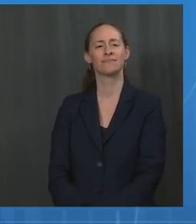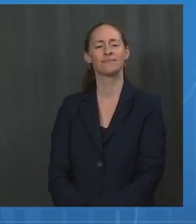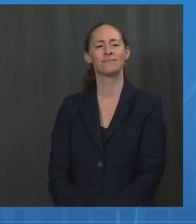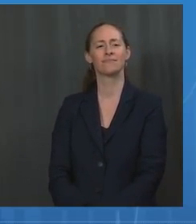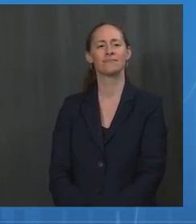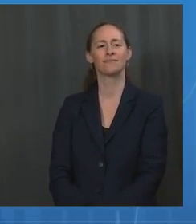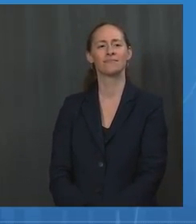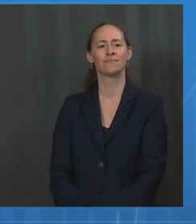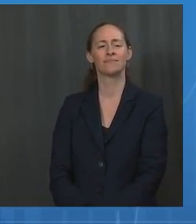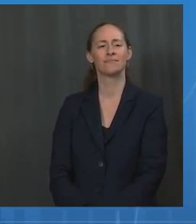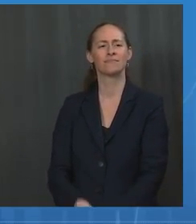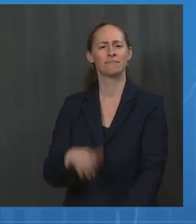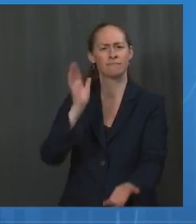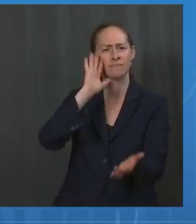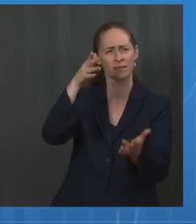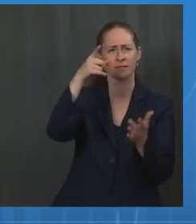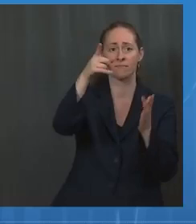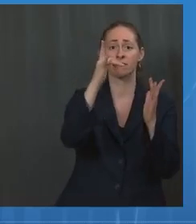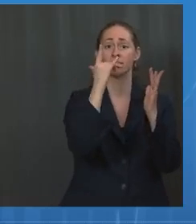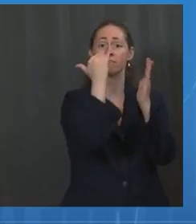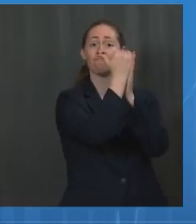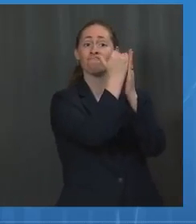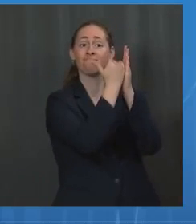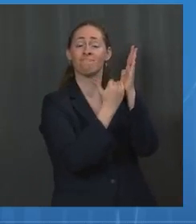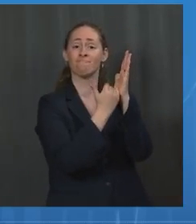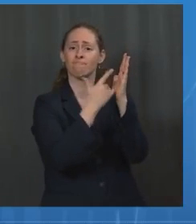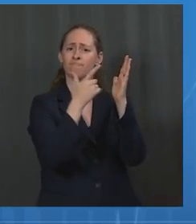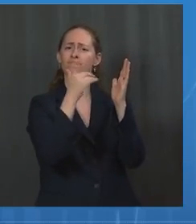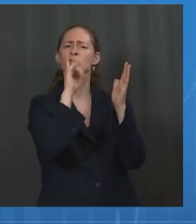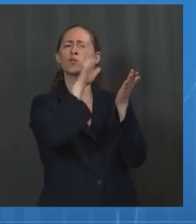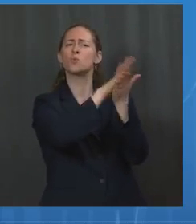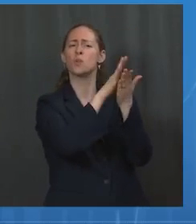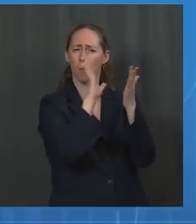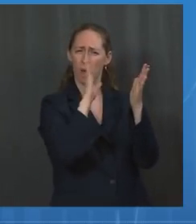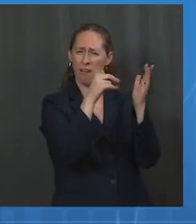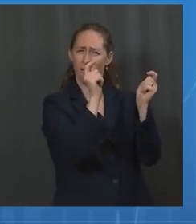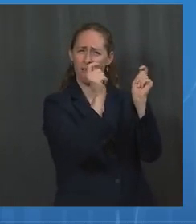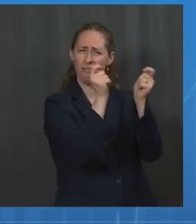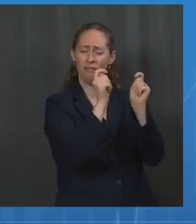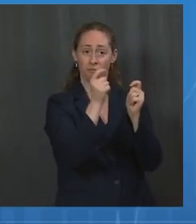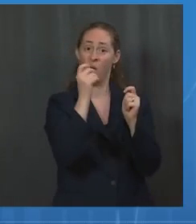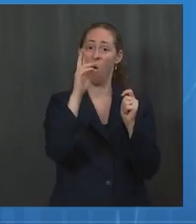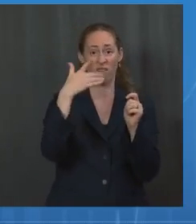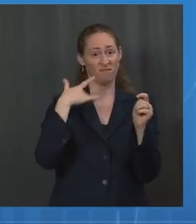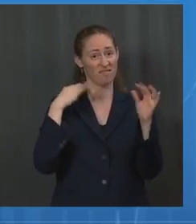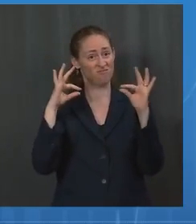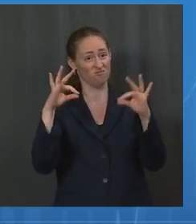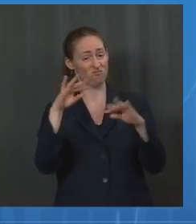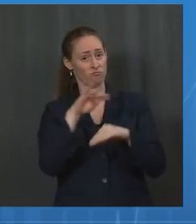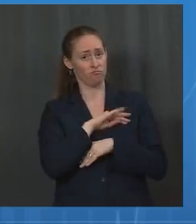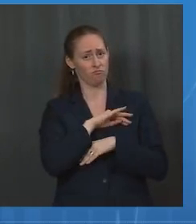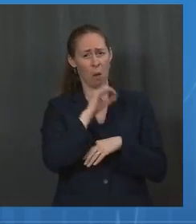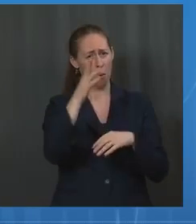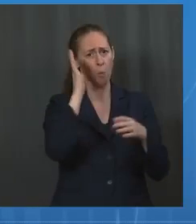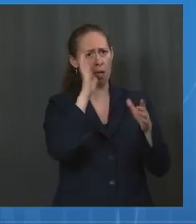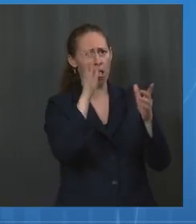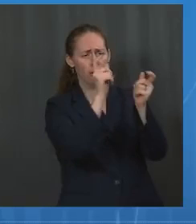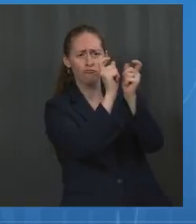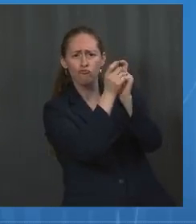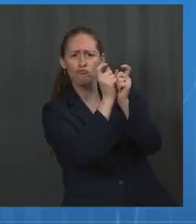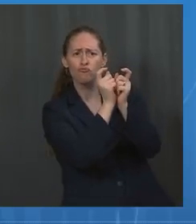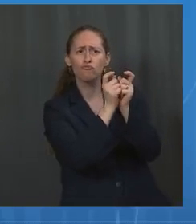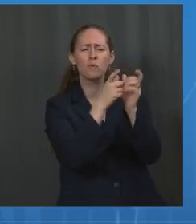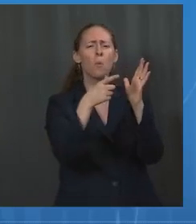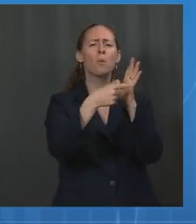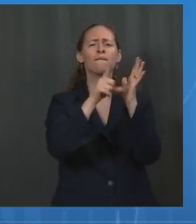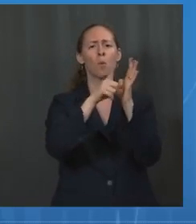of Delta? Will it be updated, or is the guidance as exists now the guidance that will exist for the school year, or at least